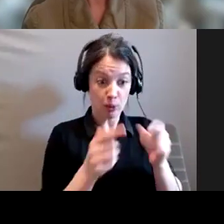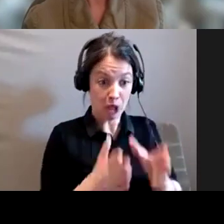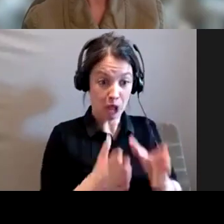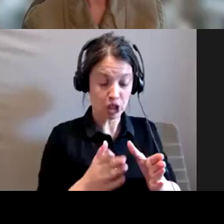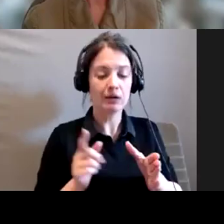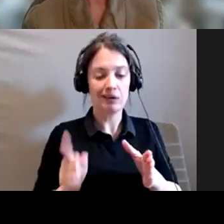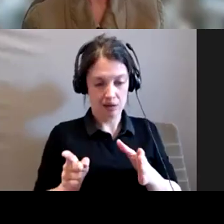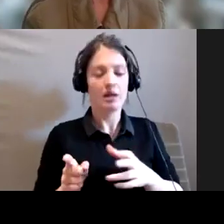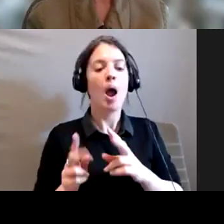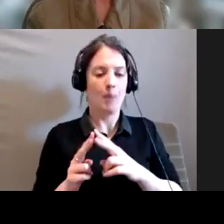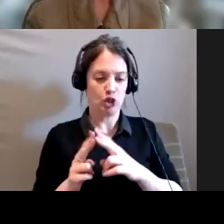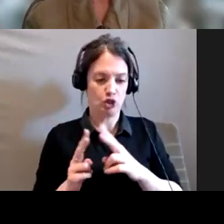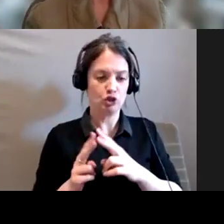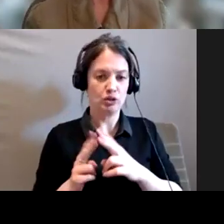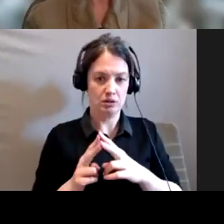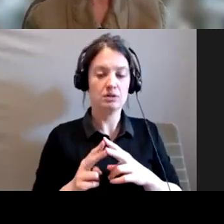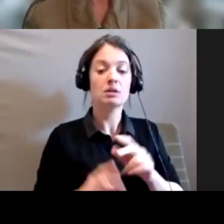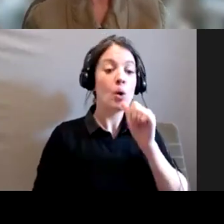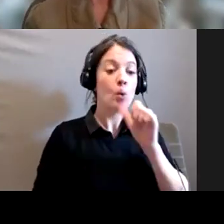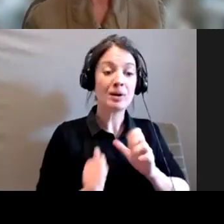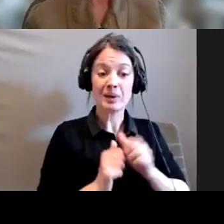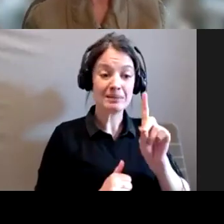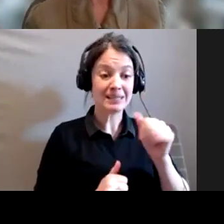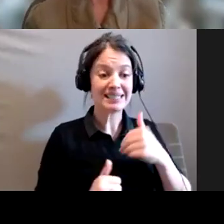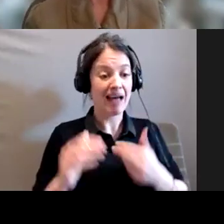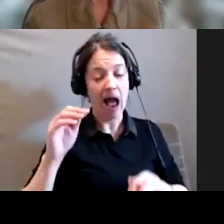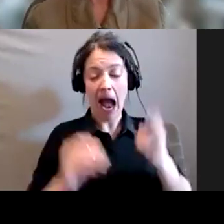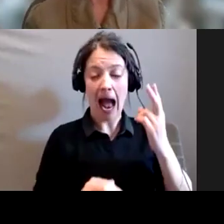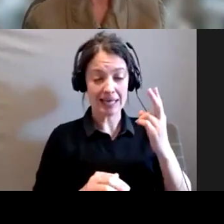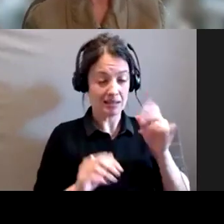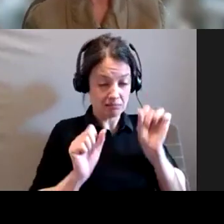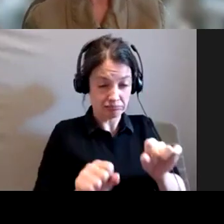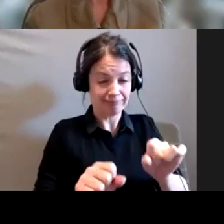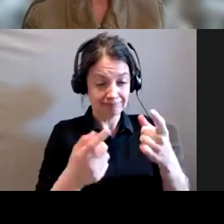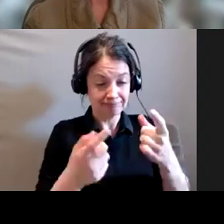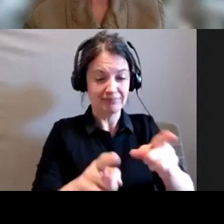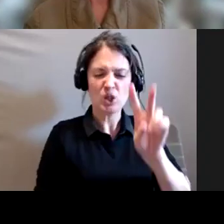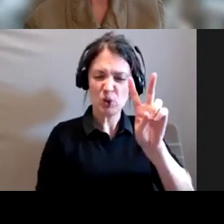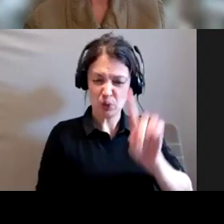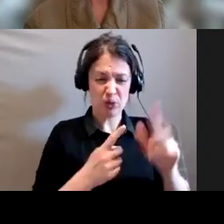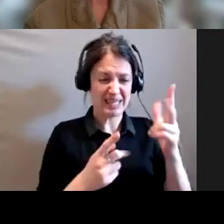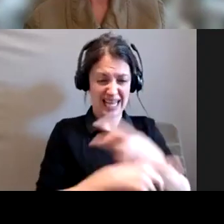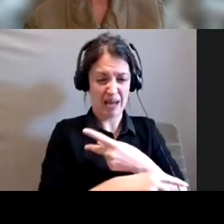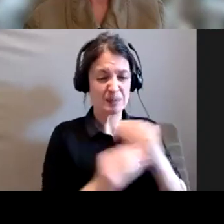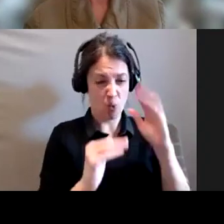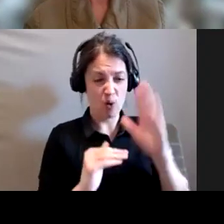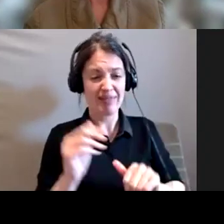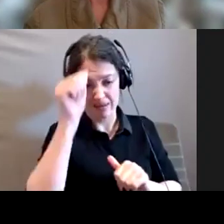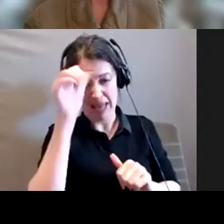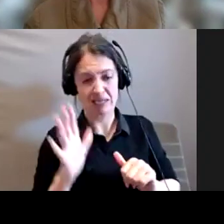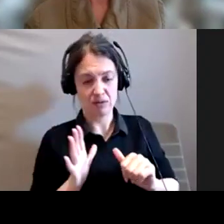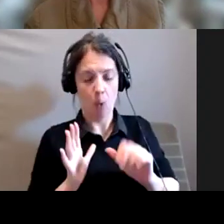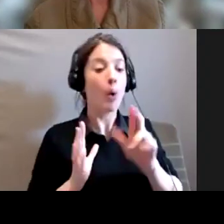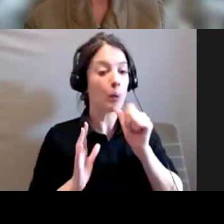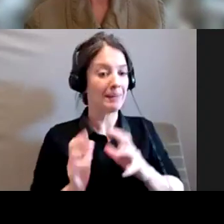victimization, women with disabilities have the highest rates by 2 to 3 times. And that doesn't disappear with age. It often becomes,